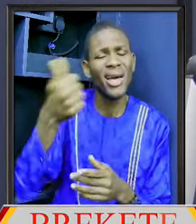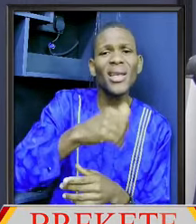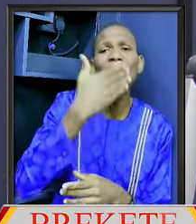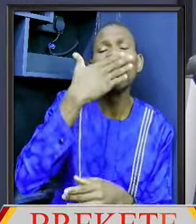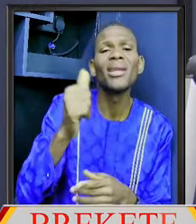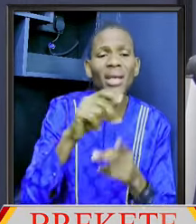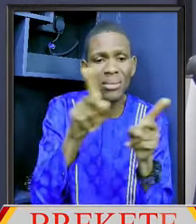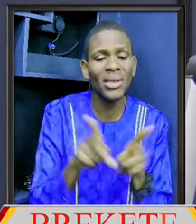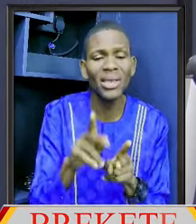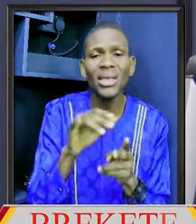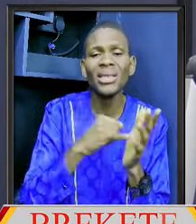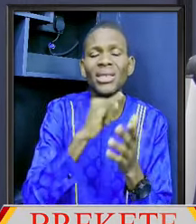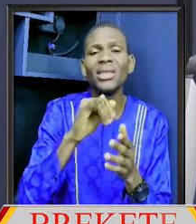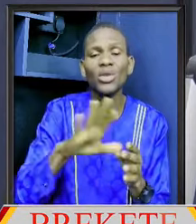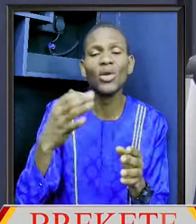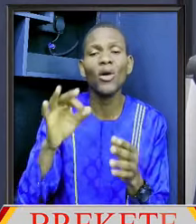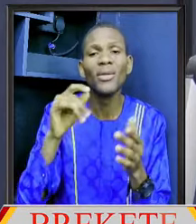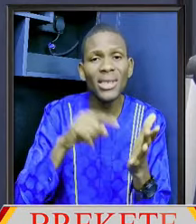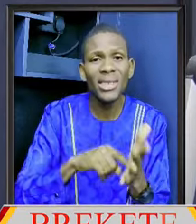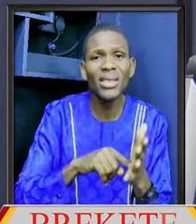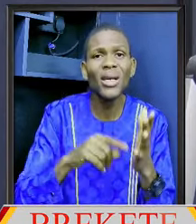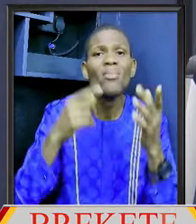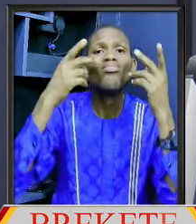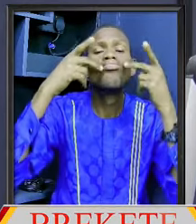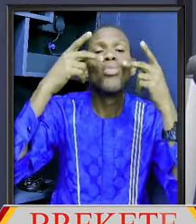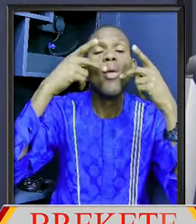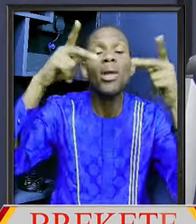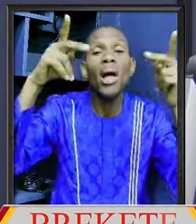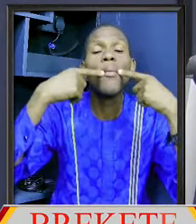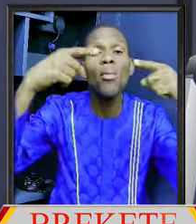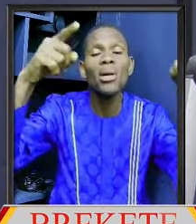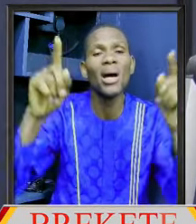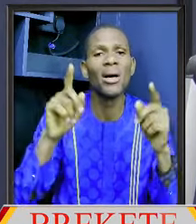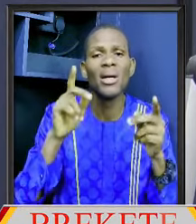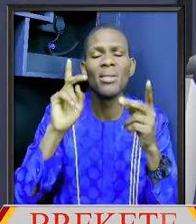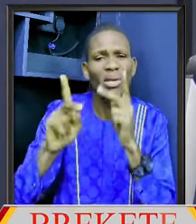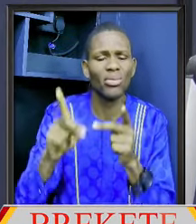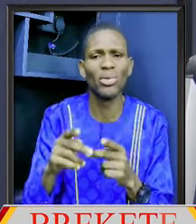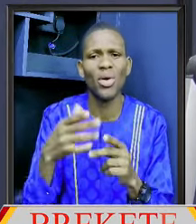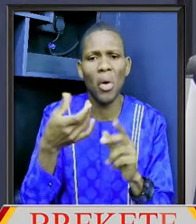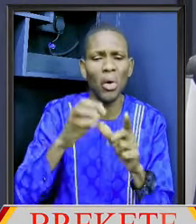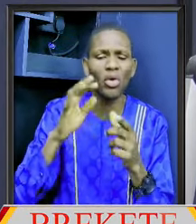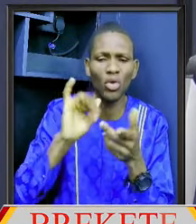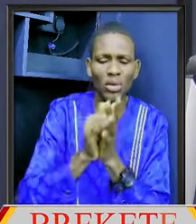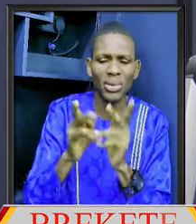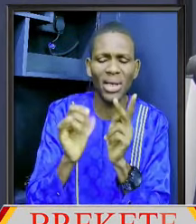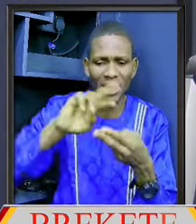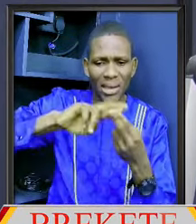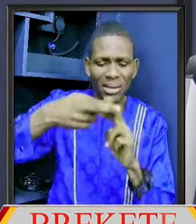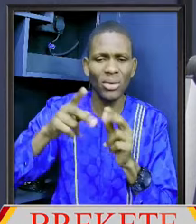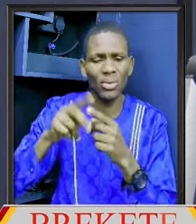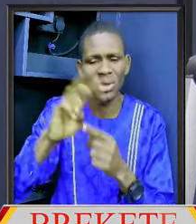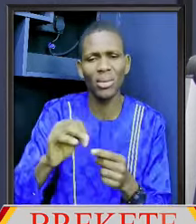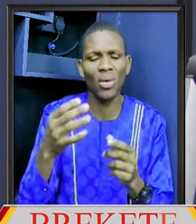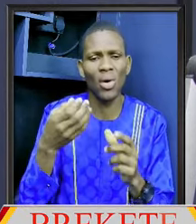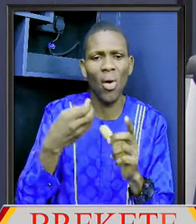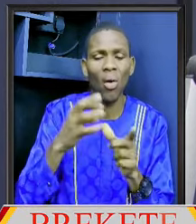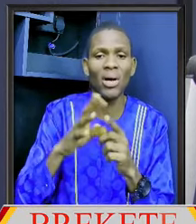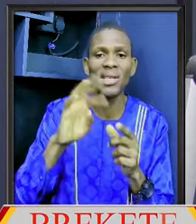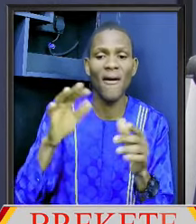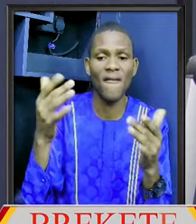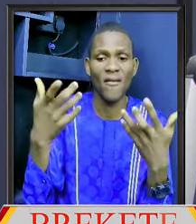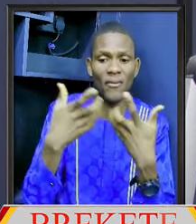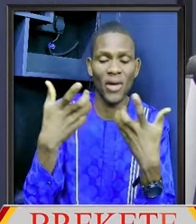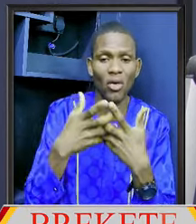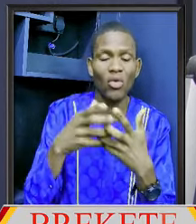place, not their children and their in-laws and those that are related to them in one way or the other and their fellow crooks.